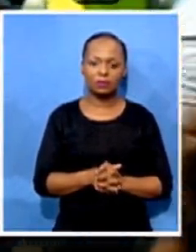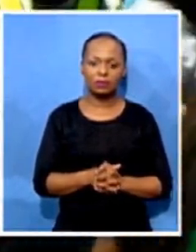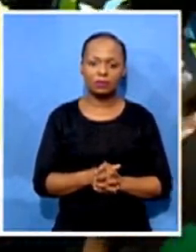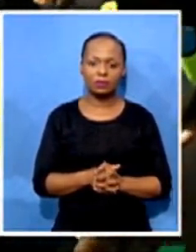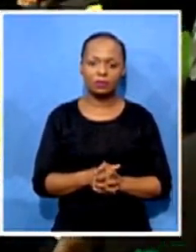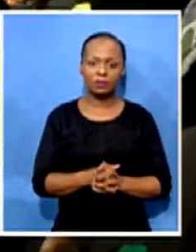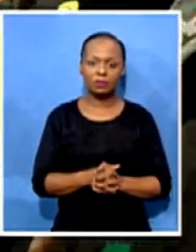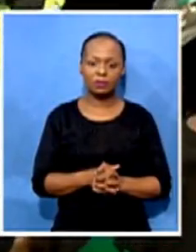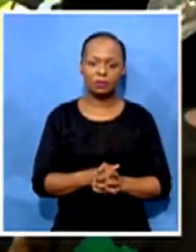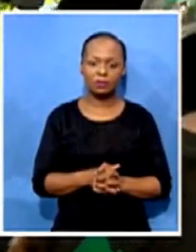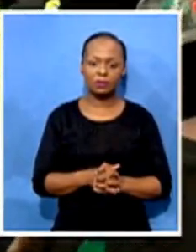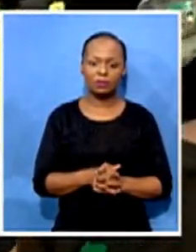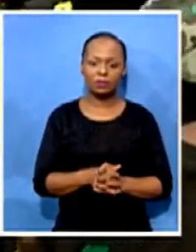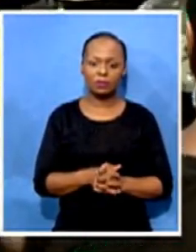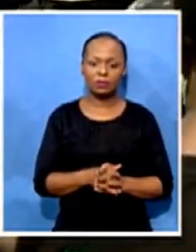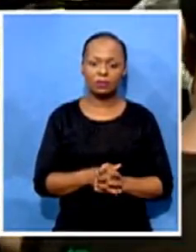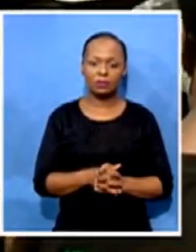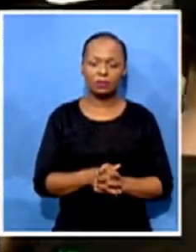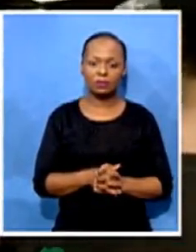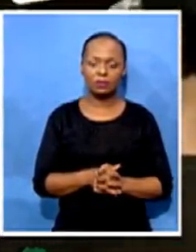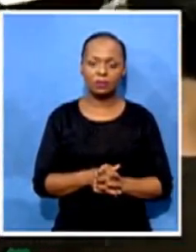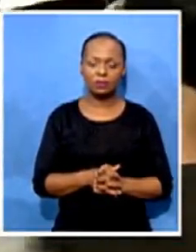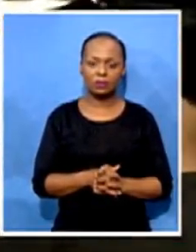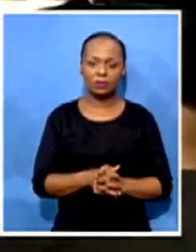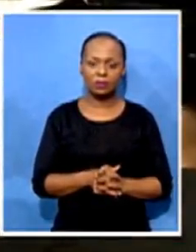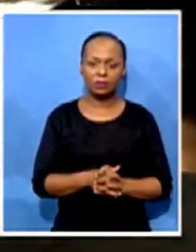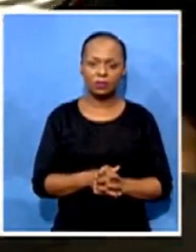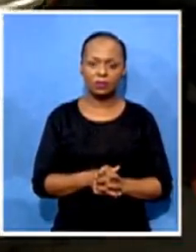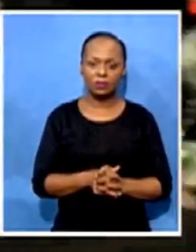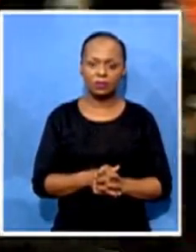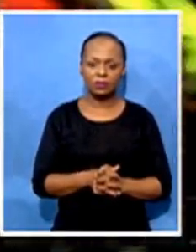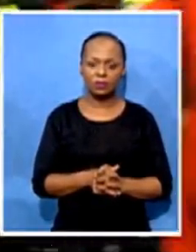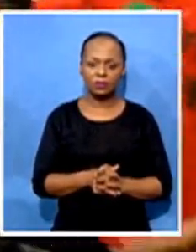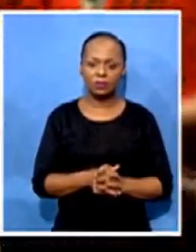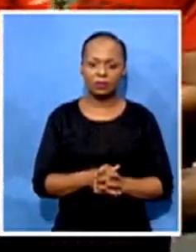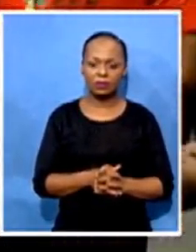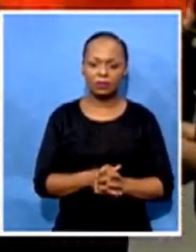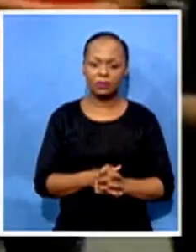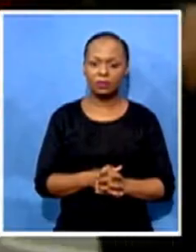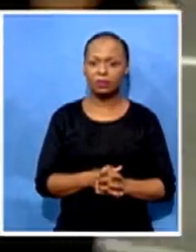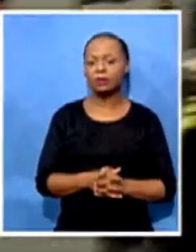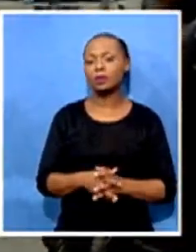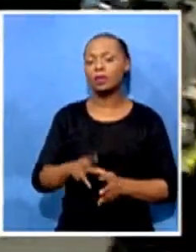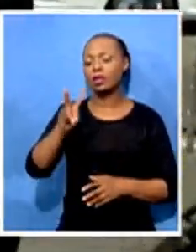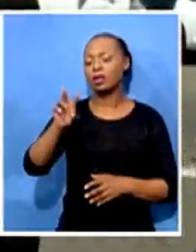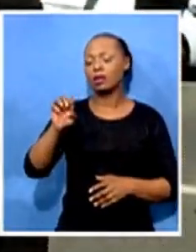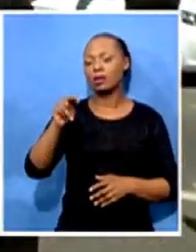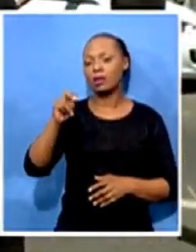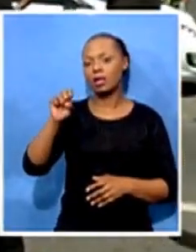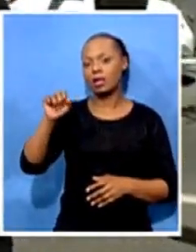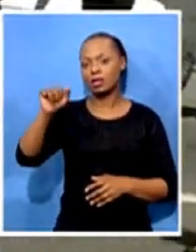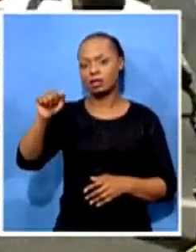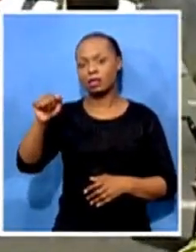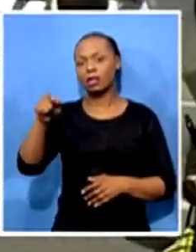As Vanessa Puna gets us those live pictures there from Brackenfell outside of Cape Town, we're seeing the leadership of the